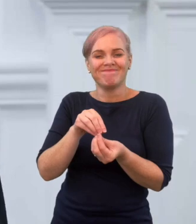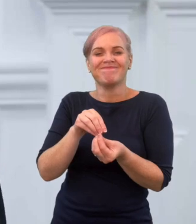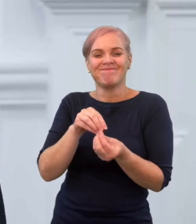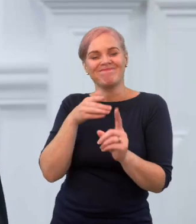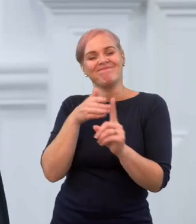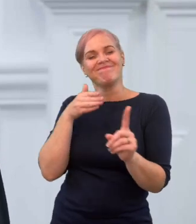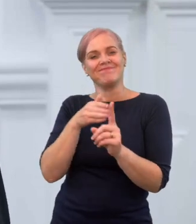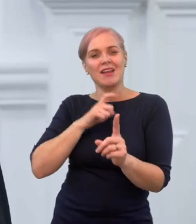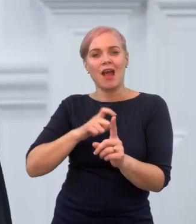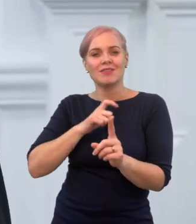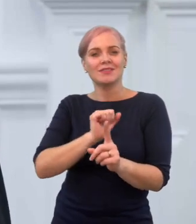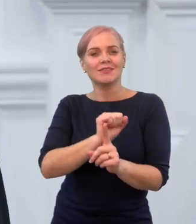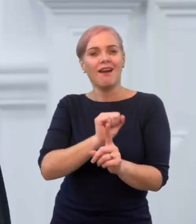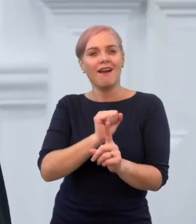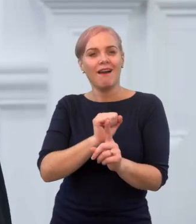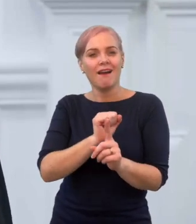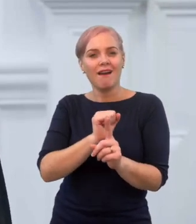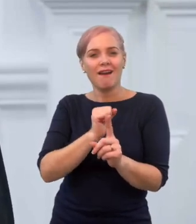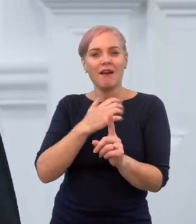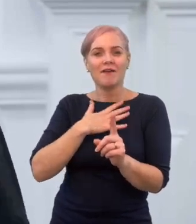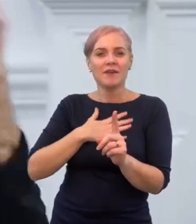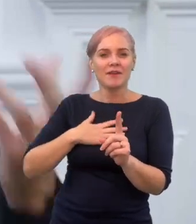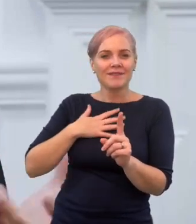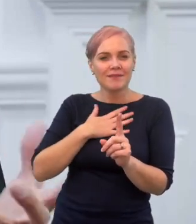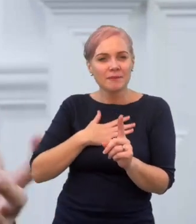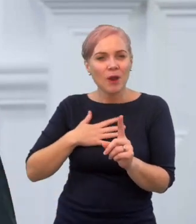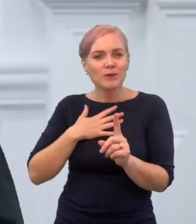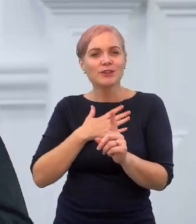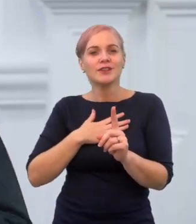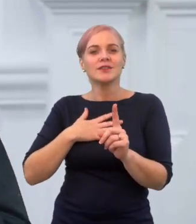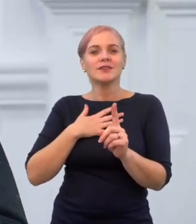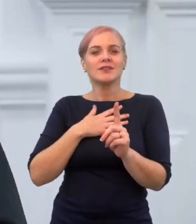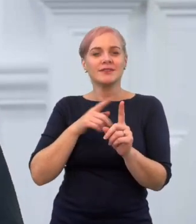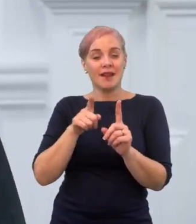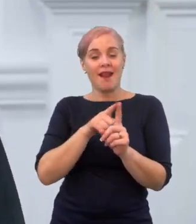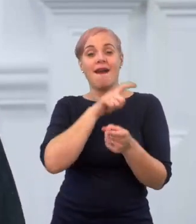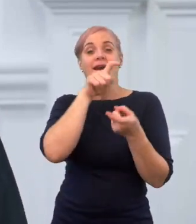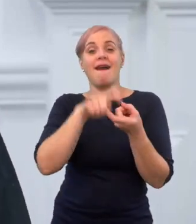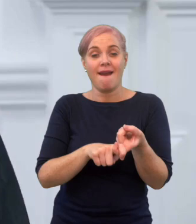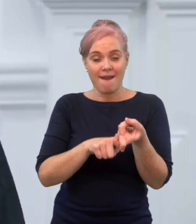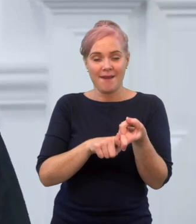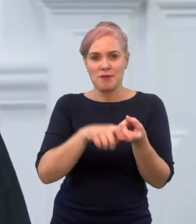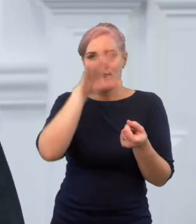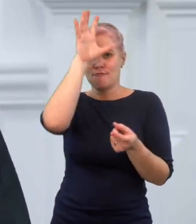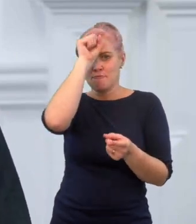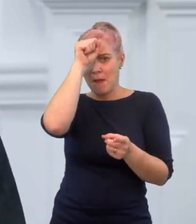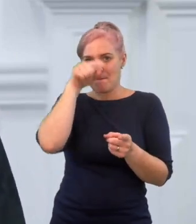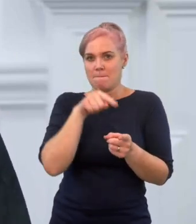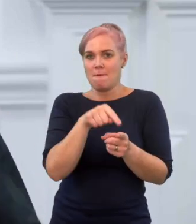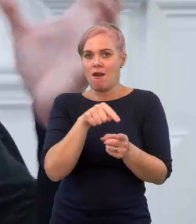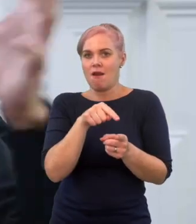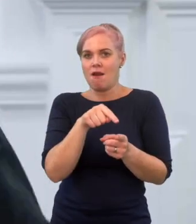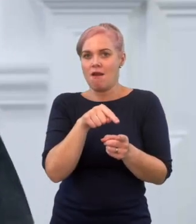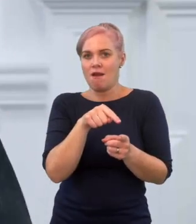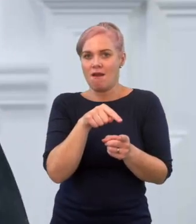sums up the character, keeping that in mind and letting that physicality affect your emotions. But then you use that as an anchor